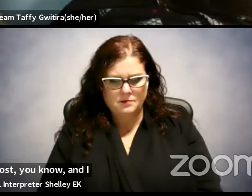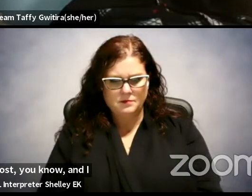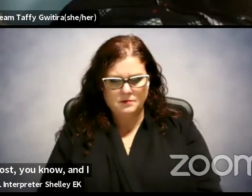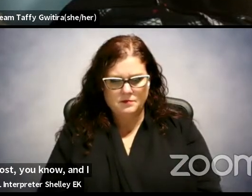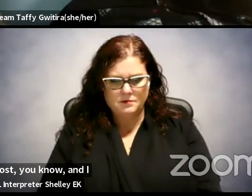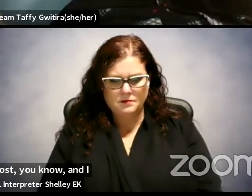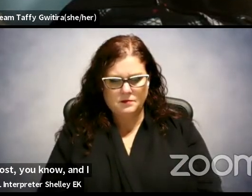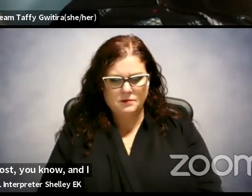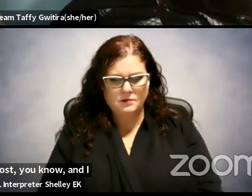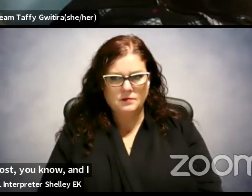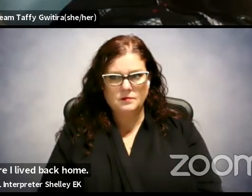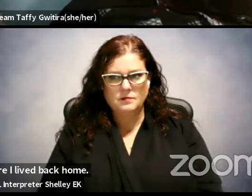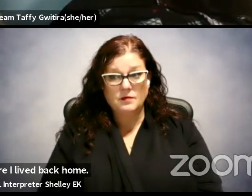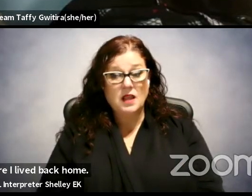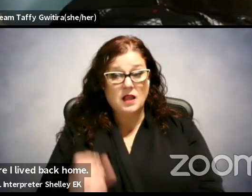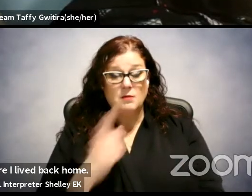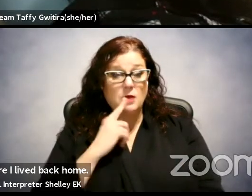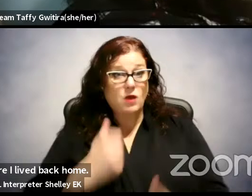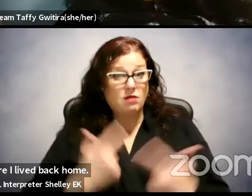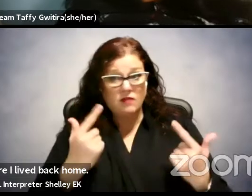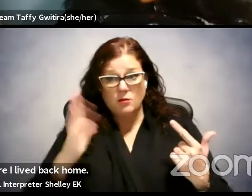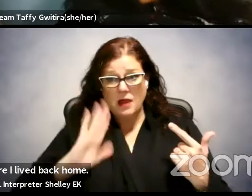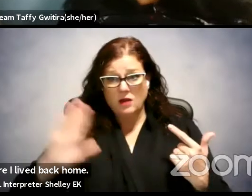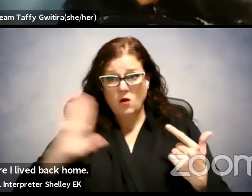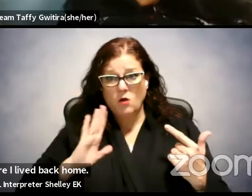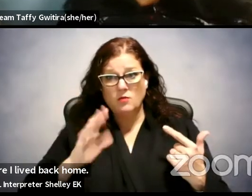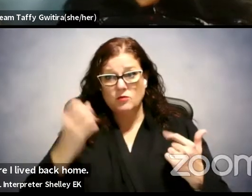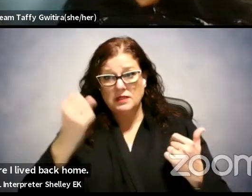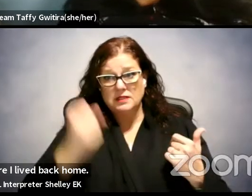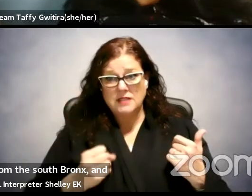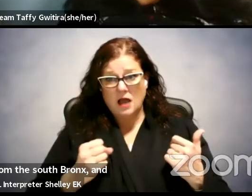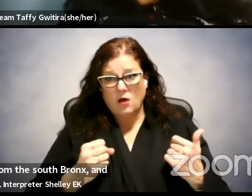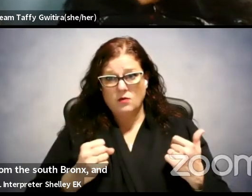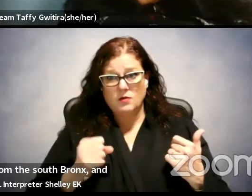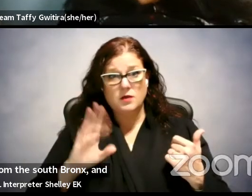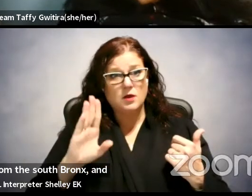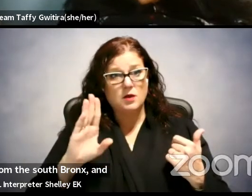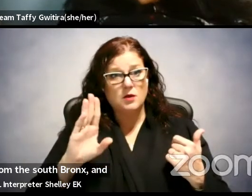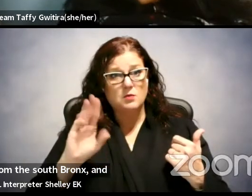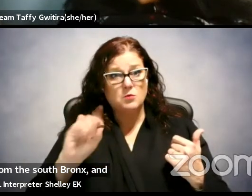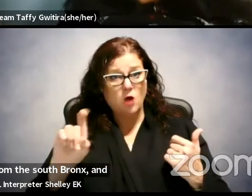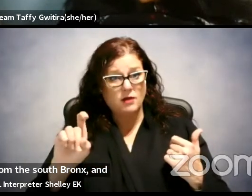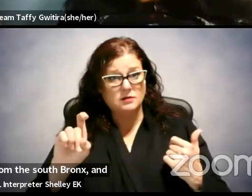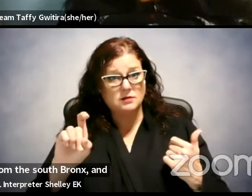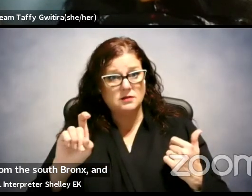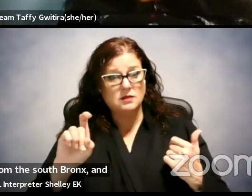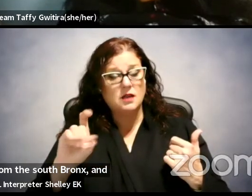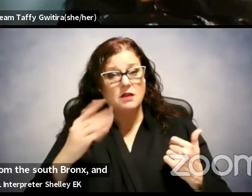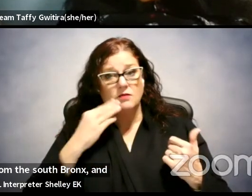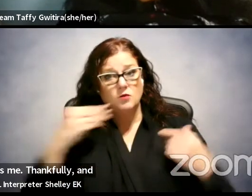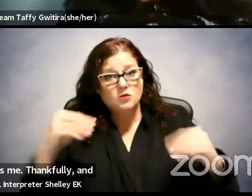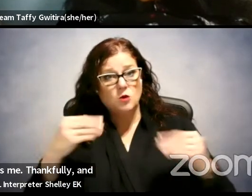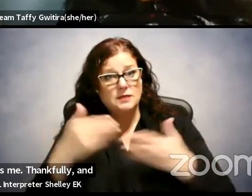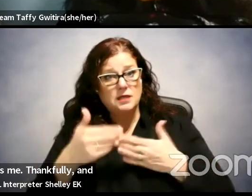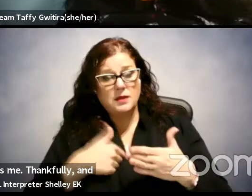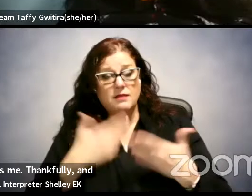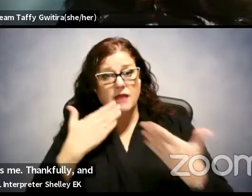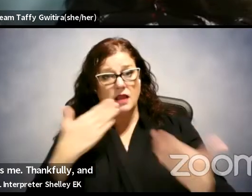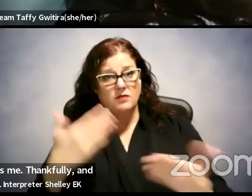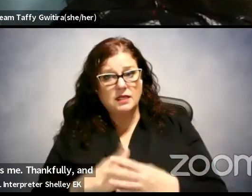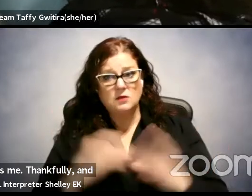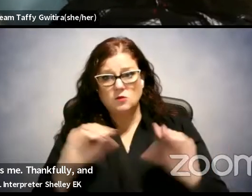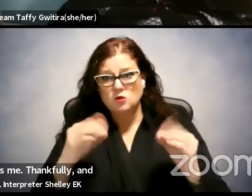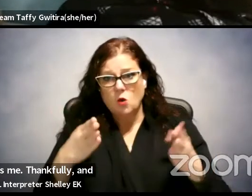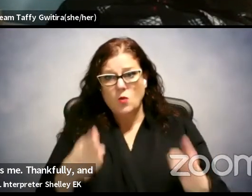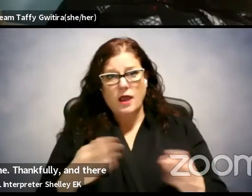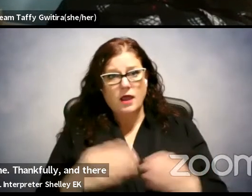home. I'm from the South Bronx, and there's a lot of supermarkets near me, thankfully. And there was no way